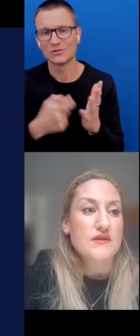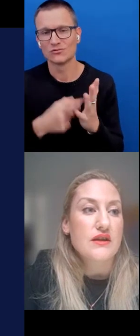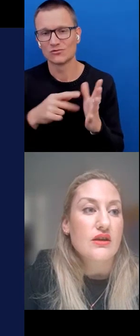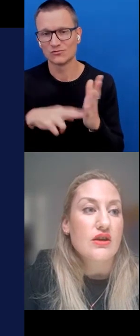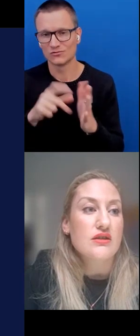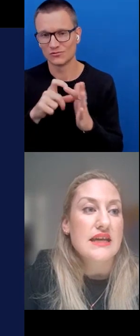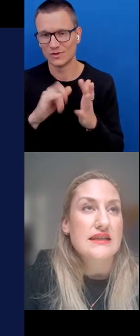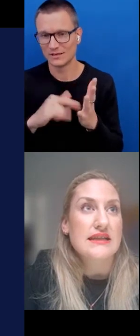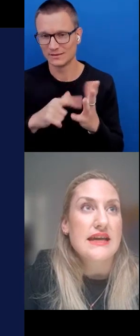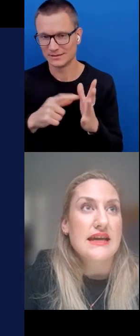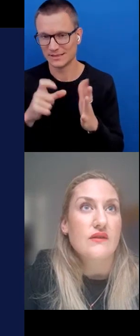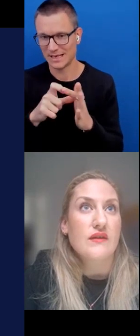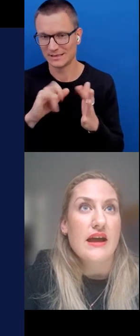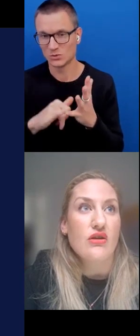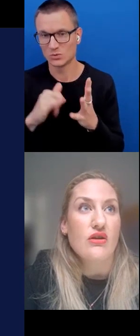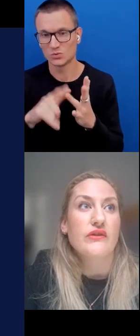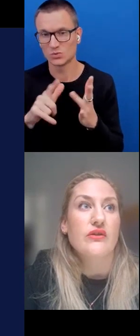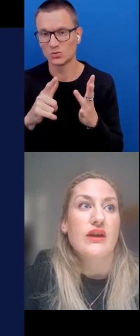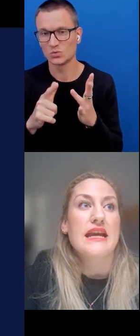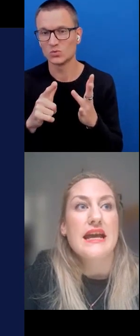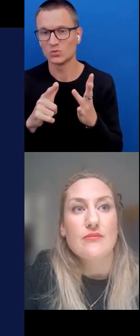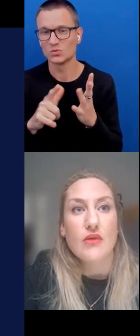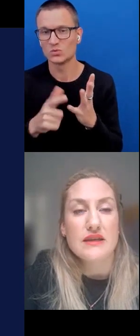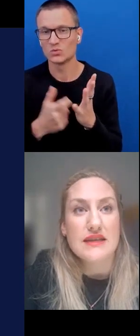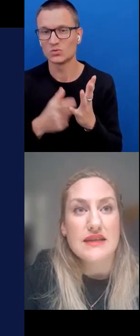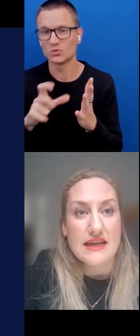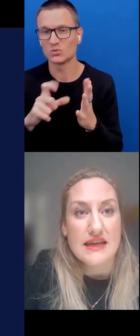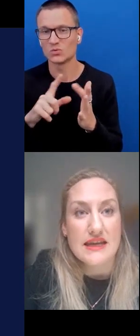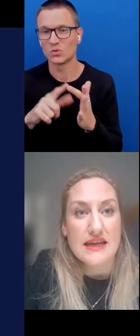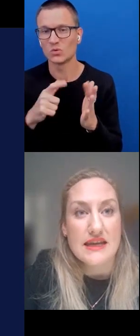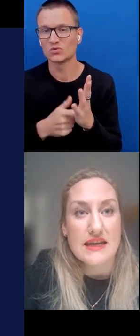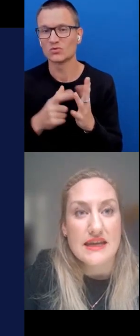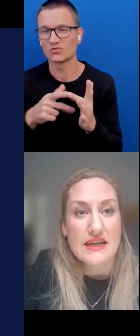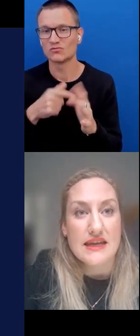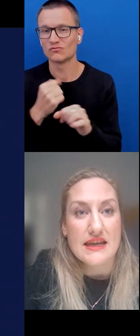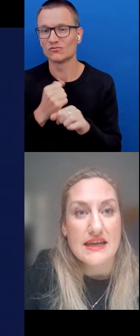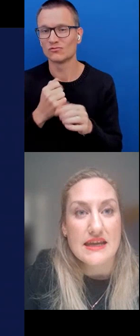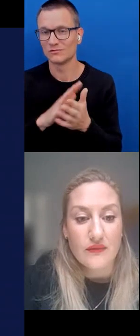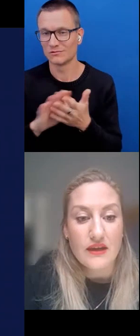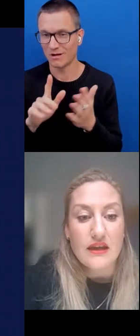And those contact details are on screen at the moment as well.